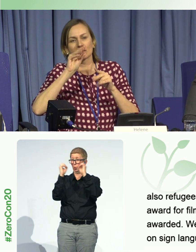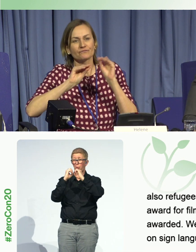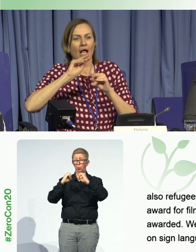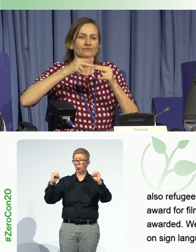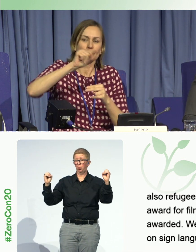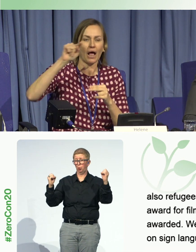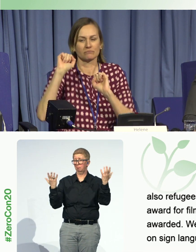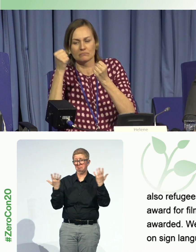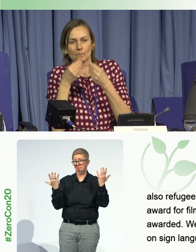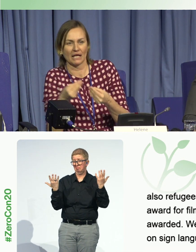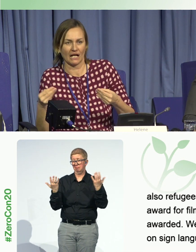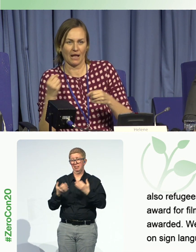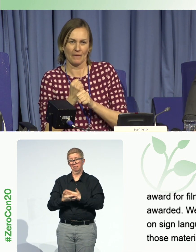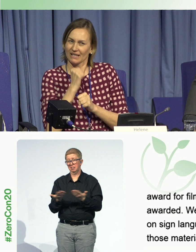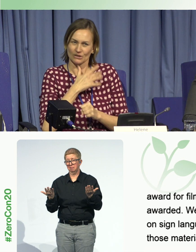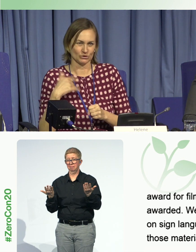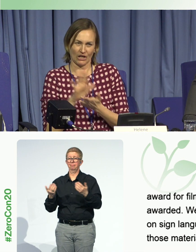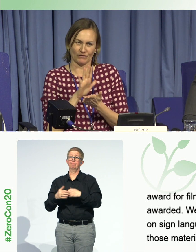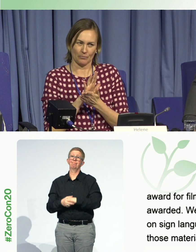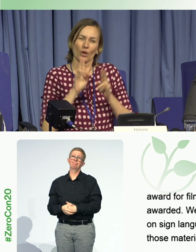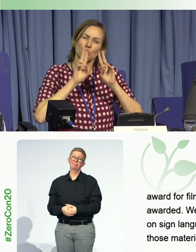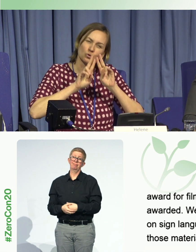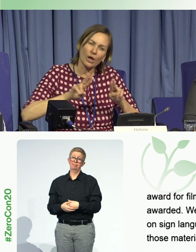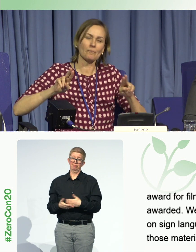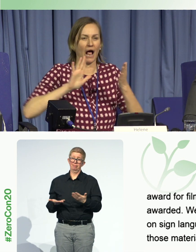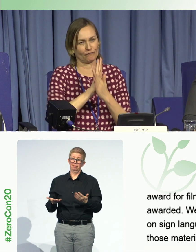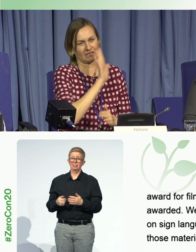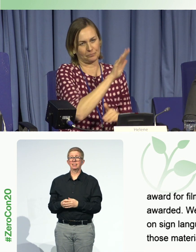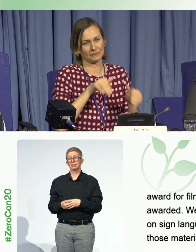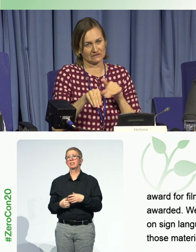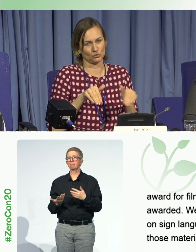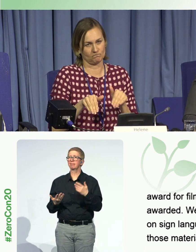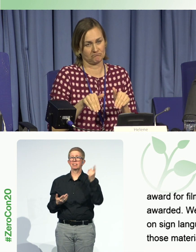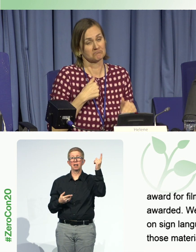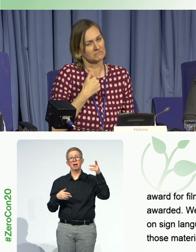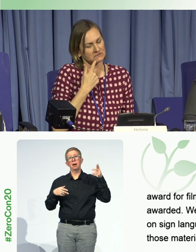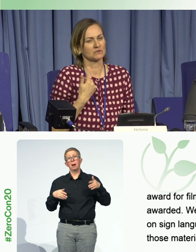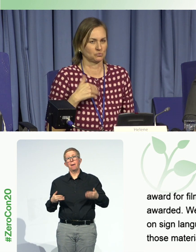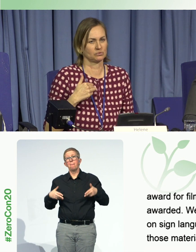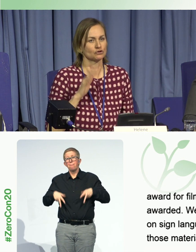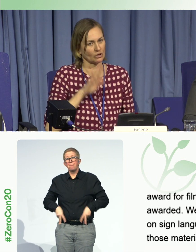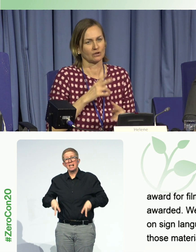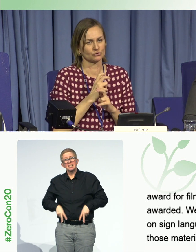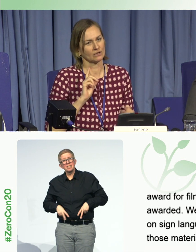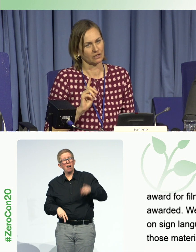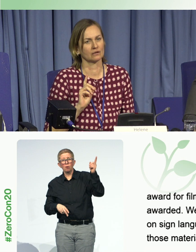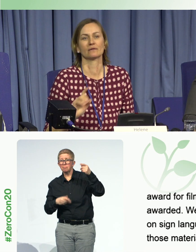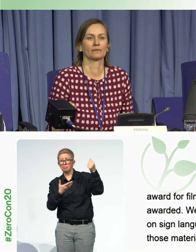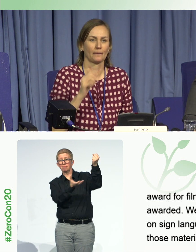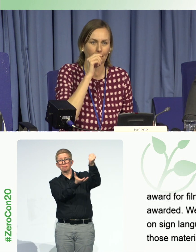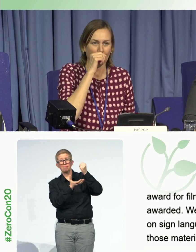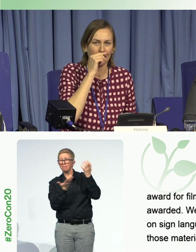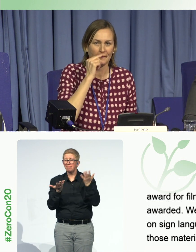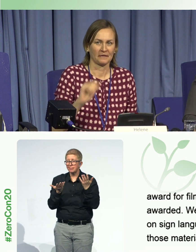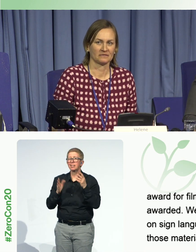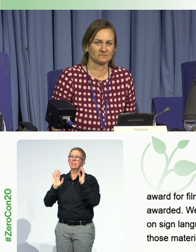none to this date, so we tried to have some information,